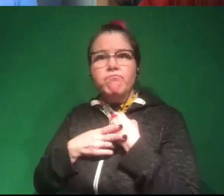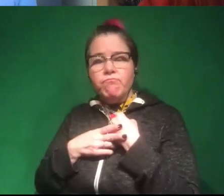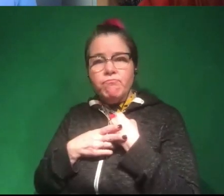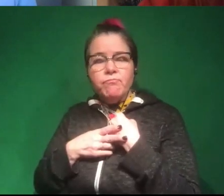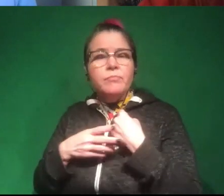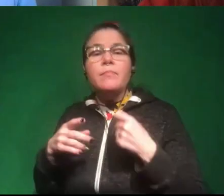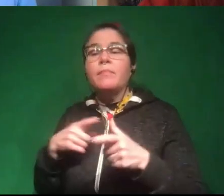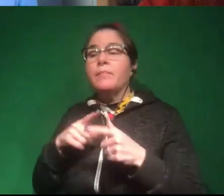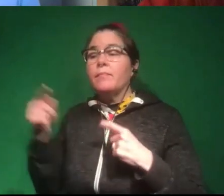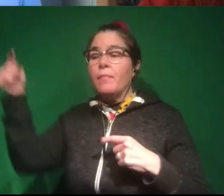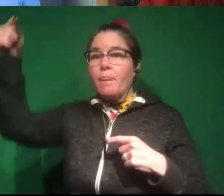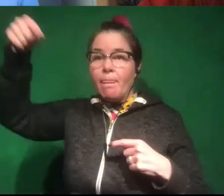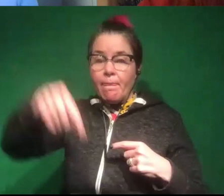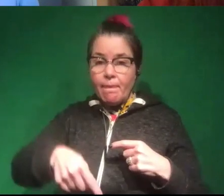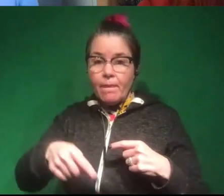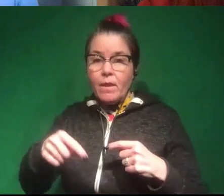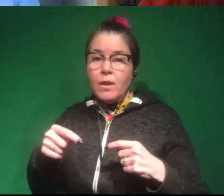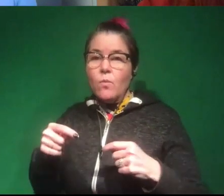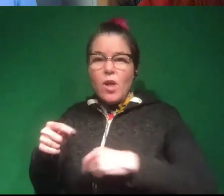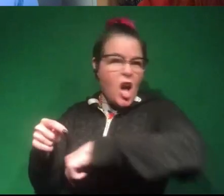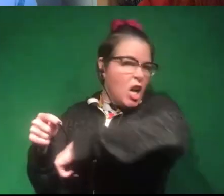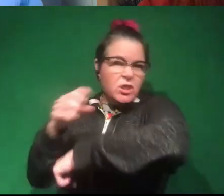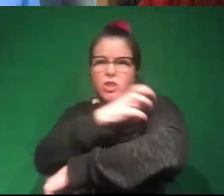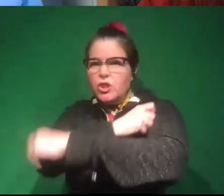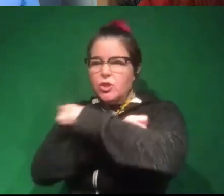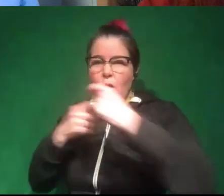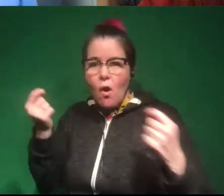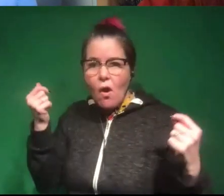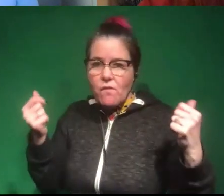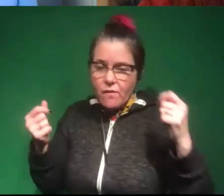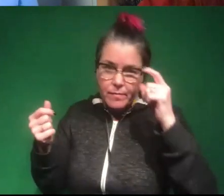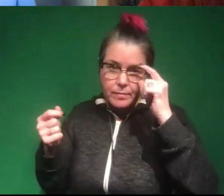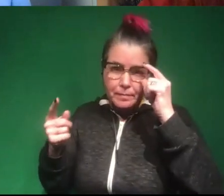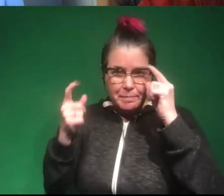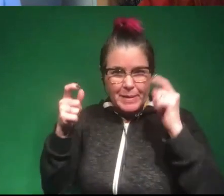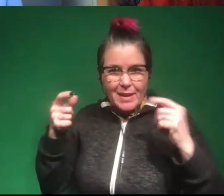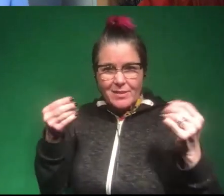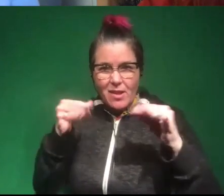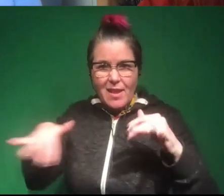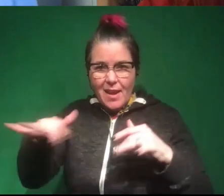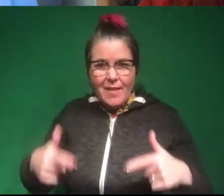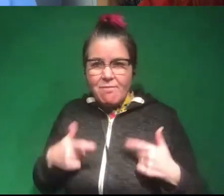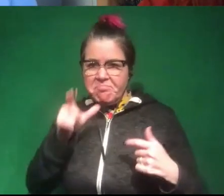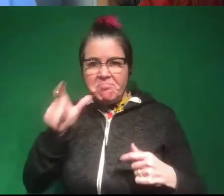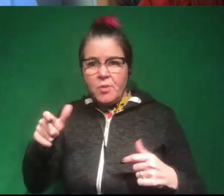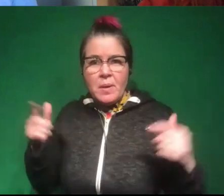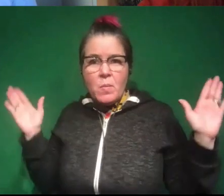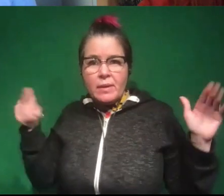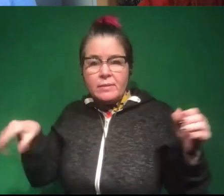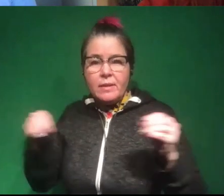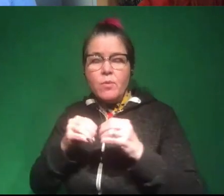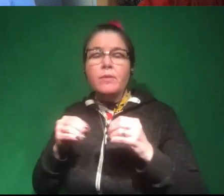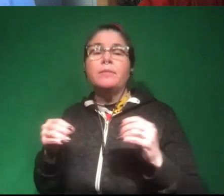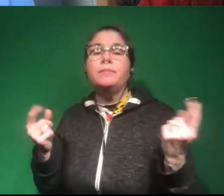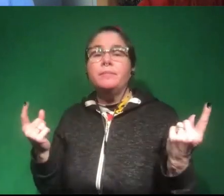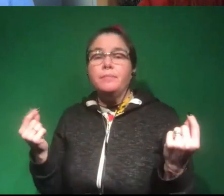go down, she'll actually chew her wings off, because subterranean life, you don't need wings anymore. And what she